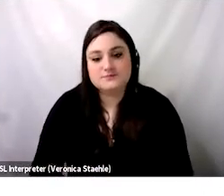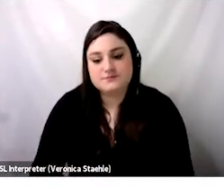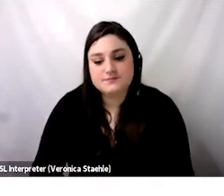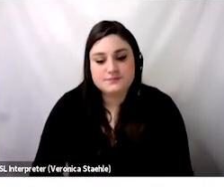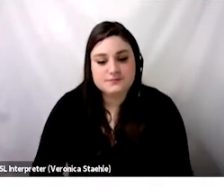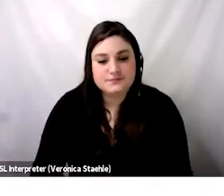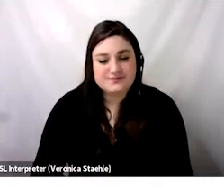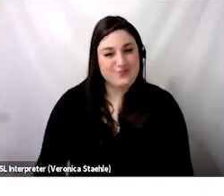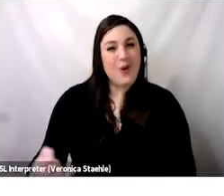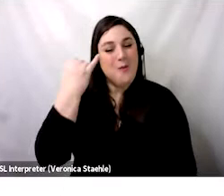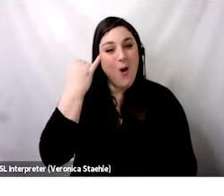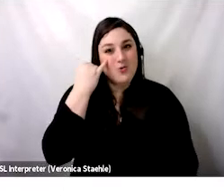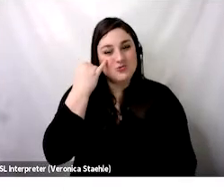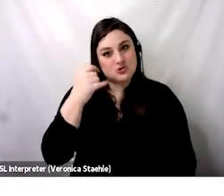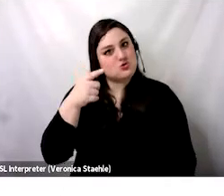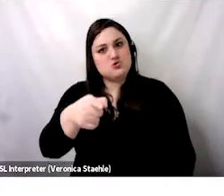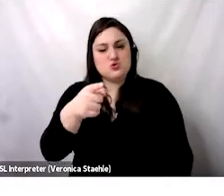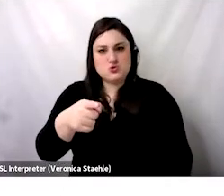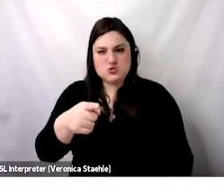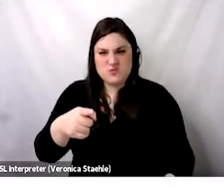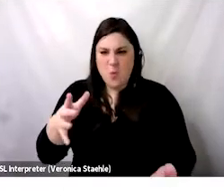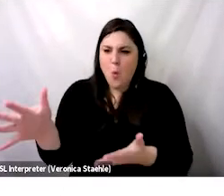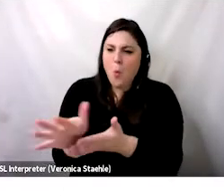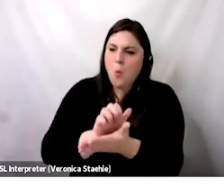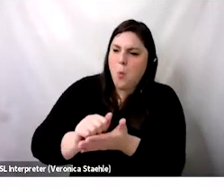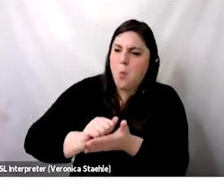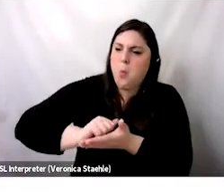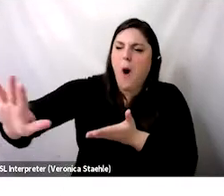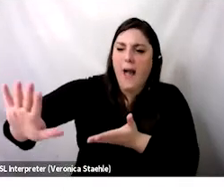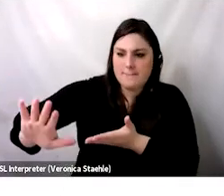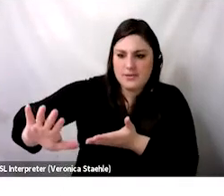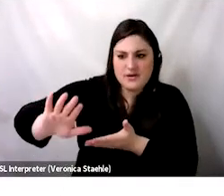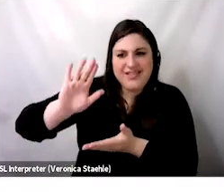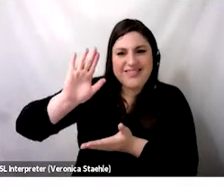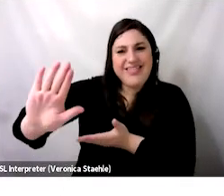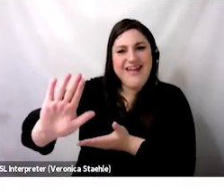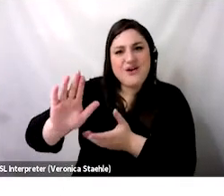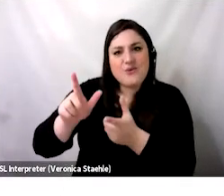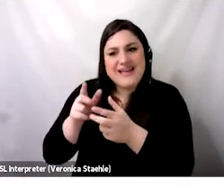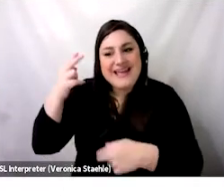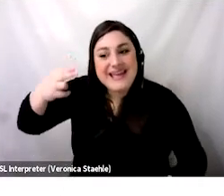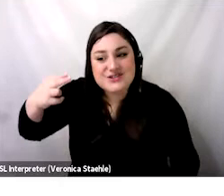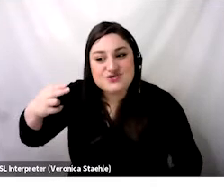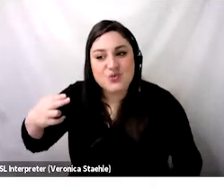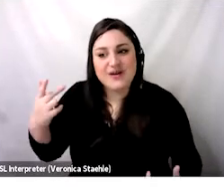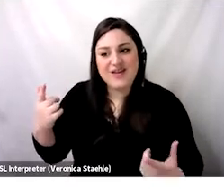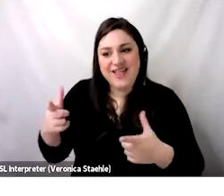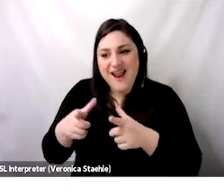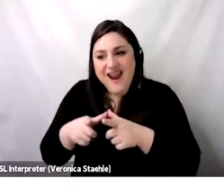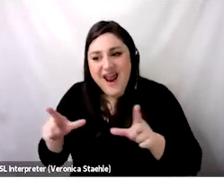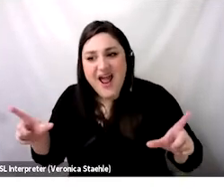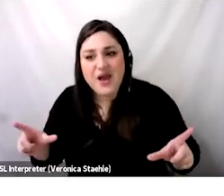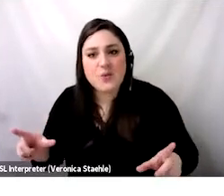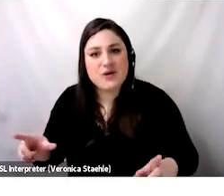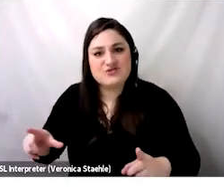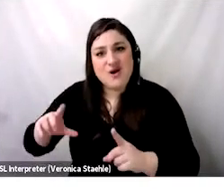Imagine you eradicate their history, their language, their culture, the